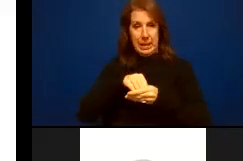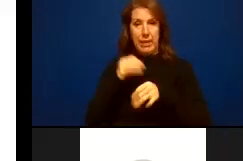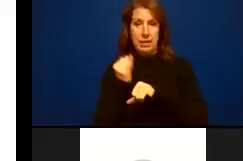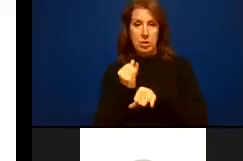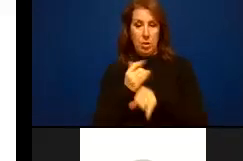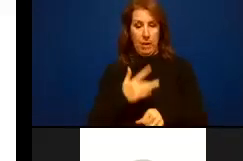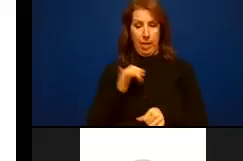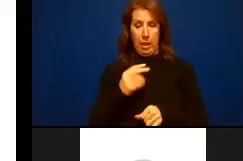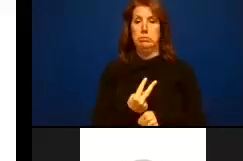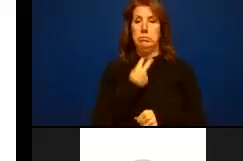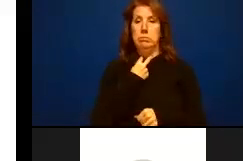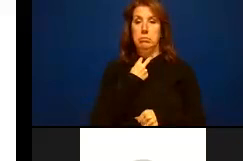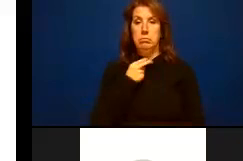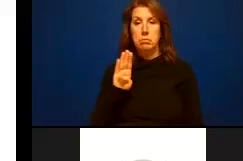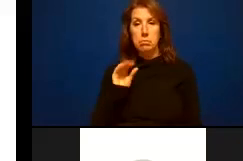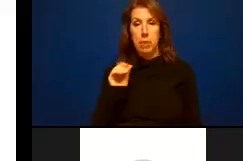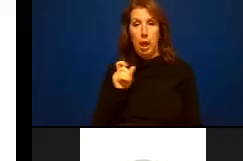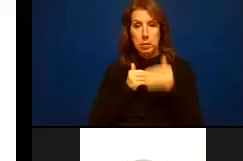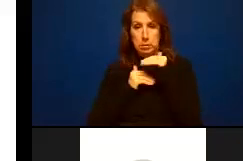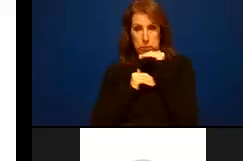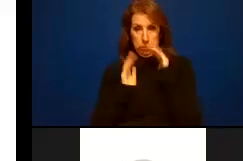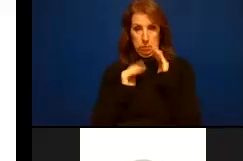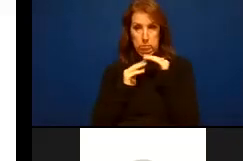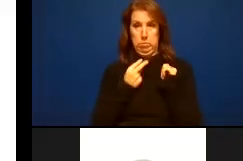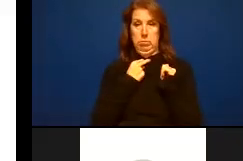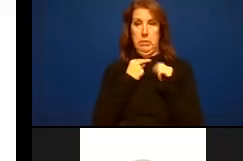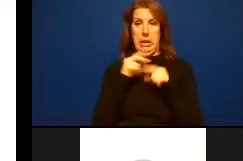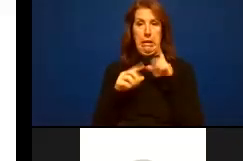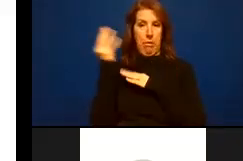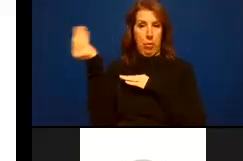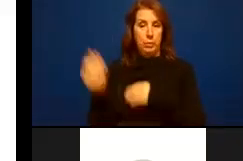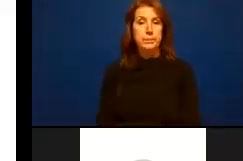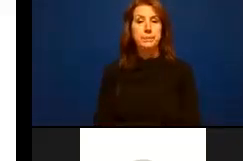little box and there was no way out. Next slide.